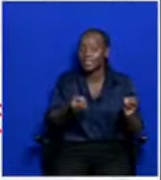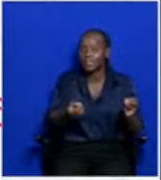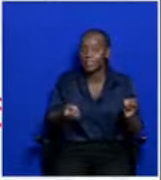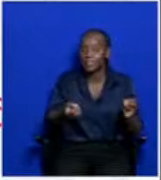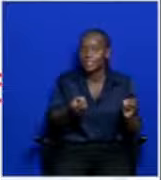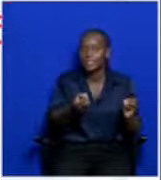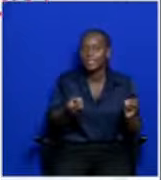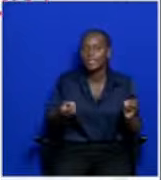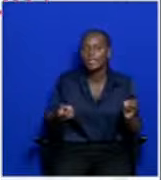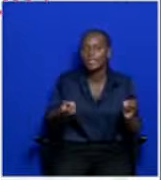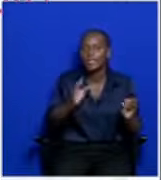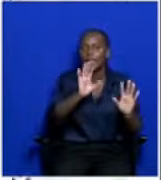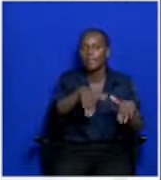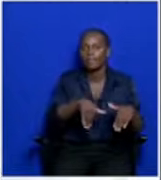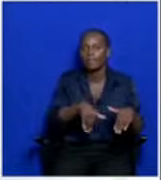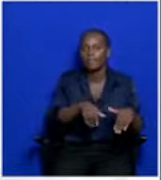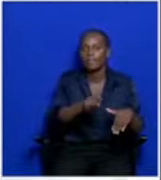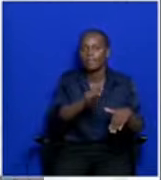I instructed,